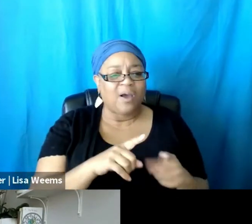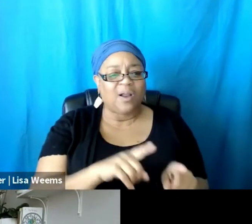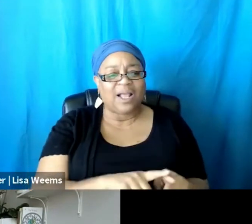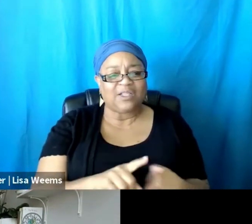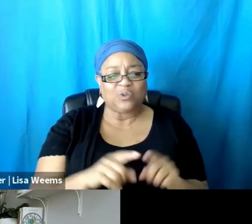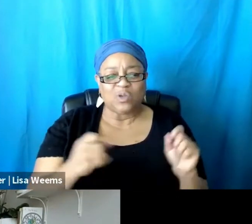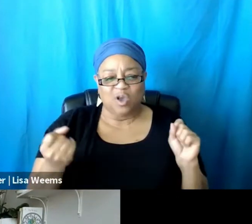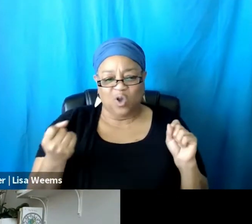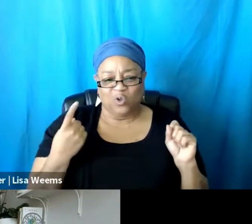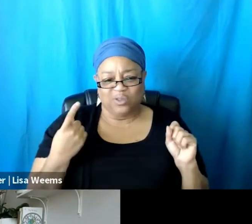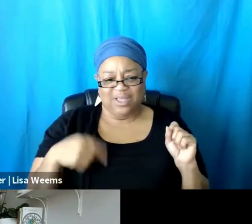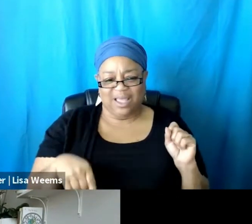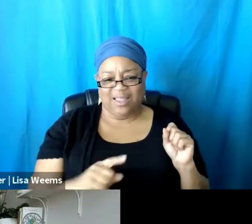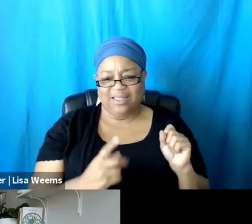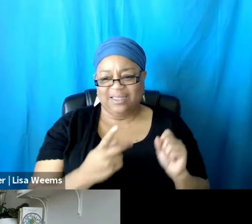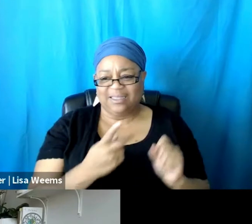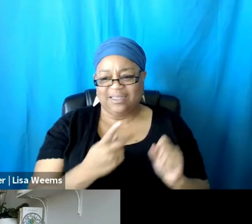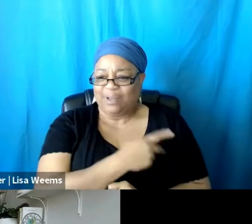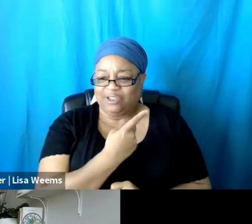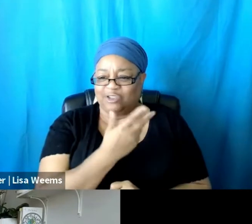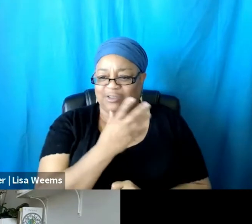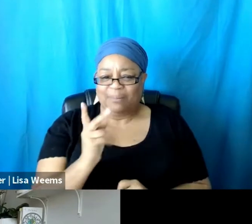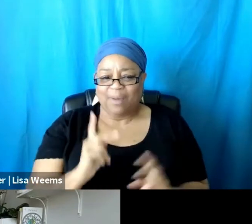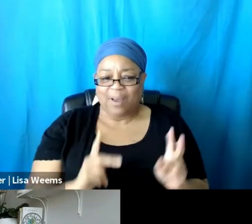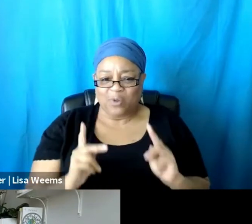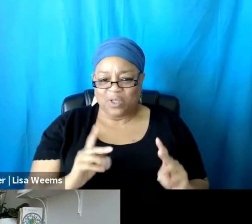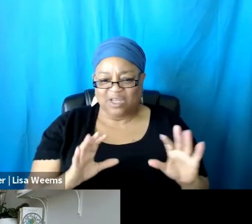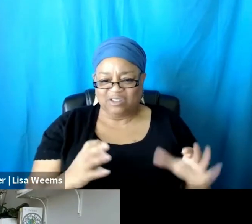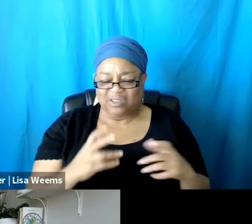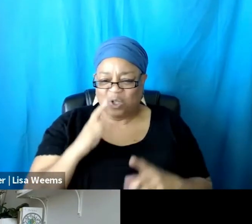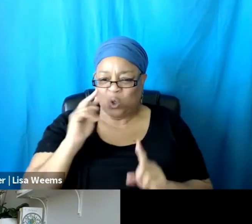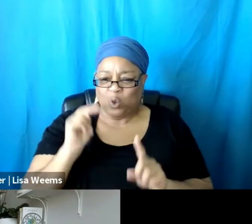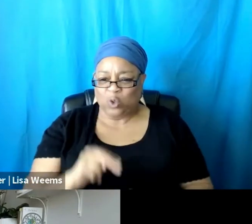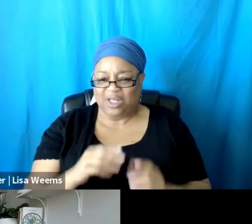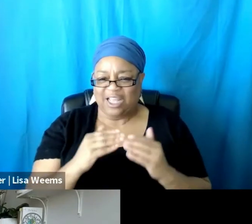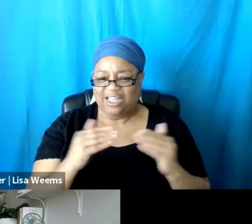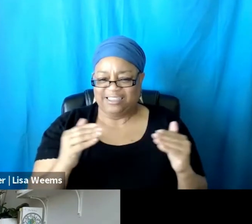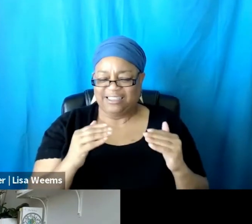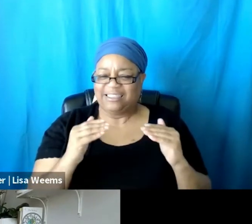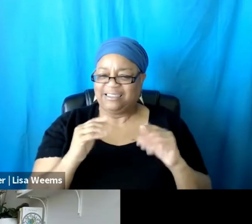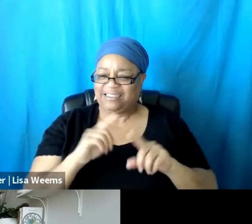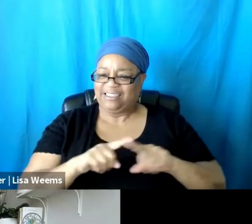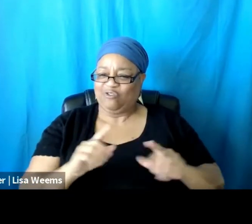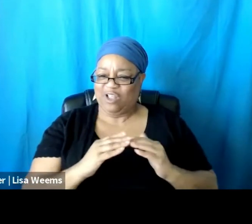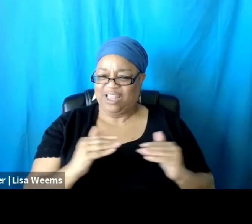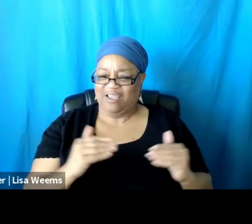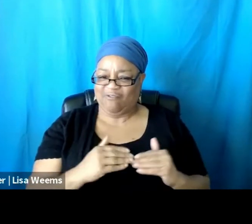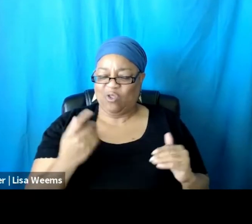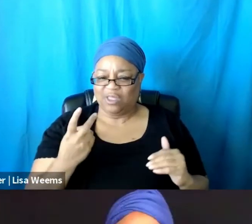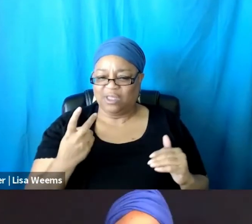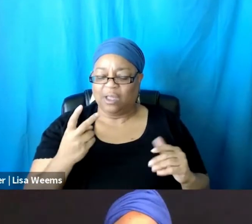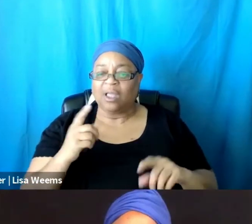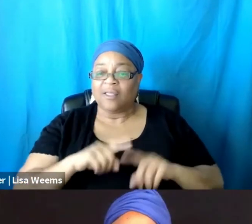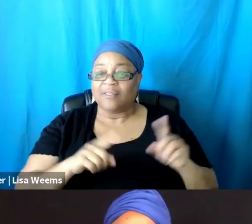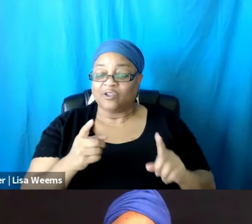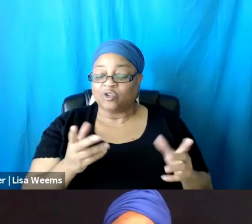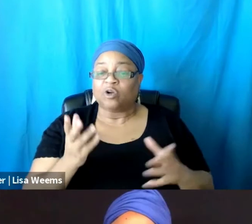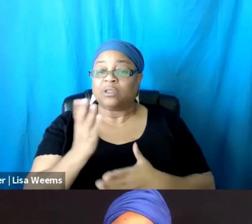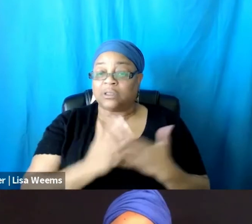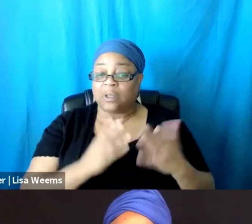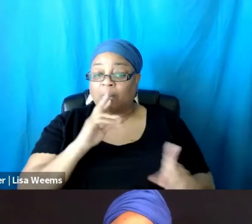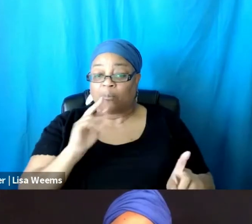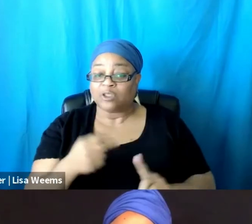understanding these patients and populations, looking at these different levels, and these are just some of the vantage points that we can bring to this, thinking